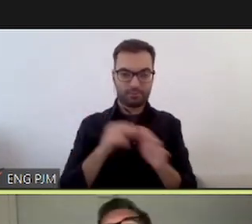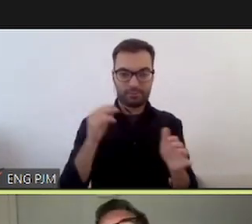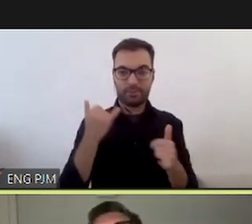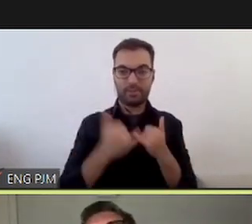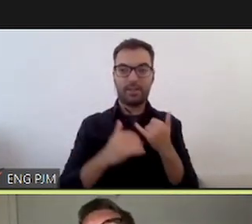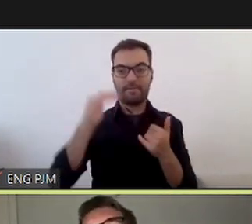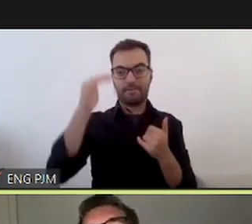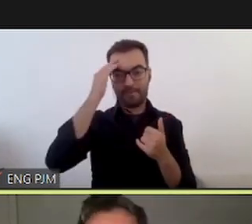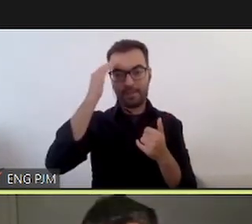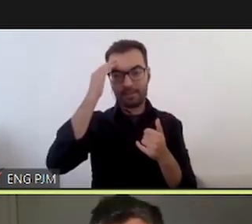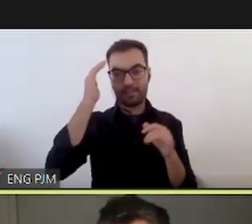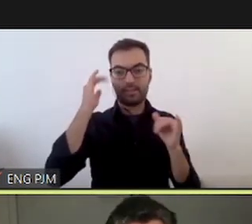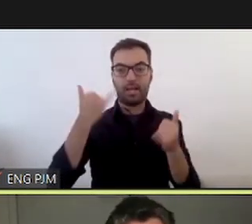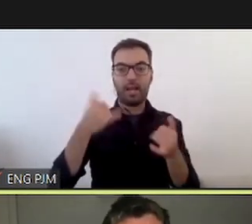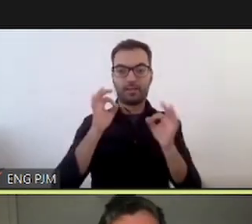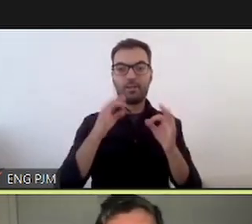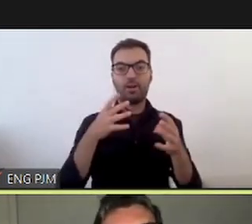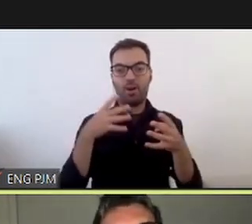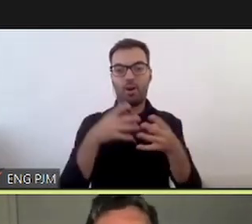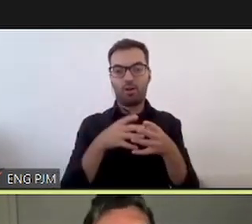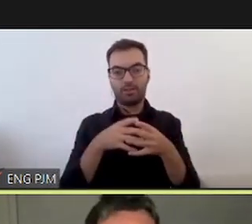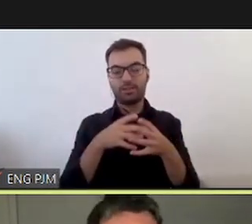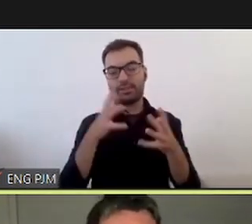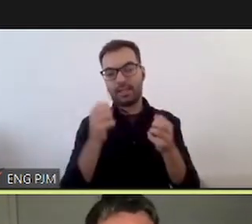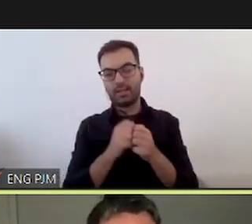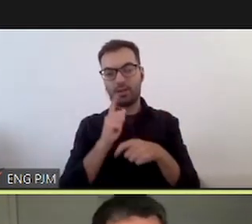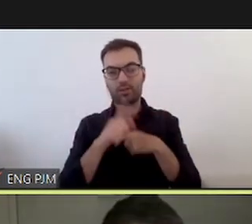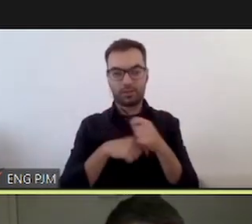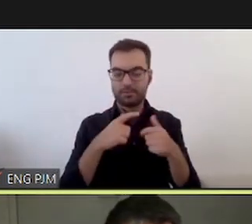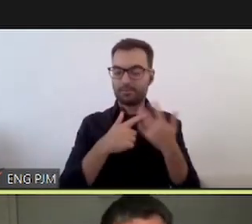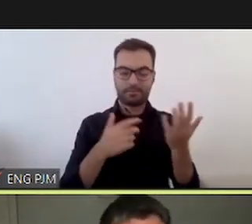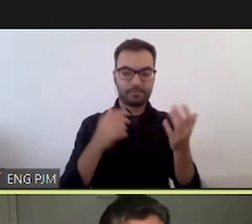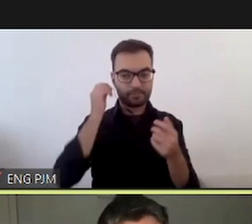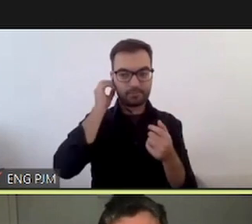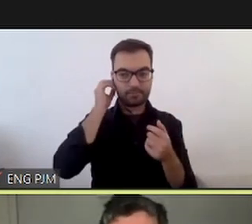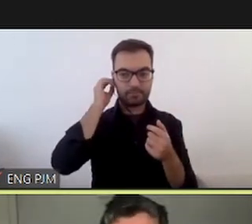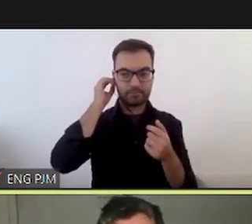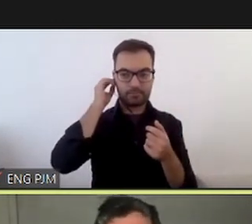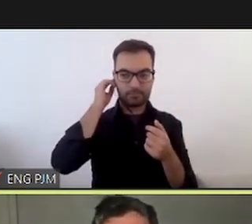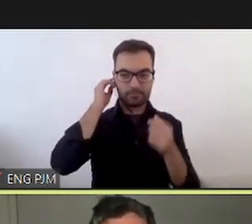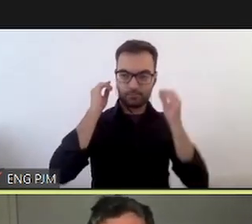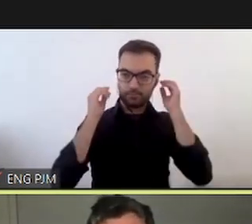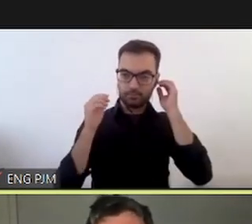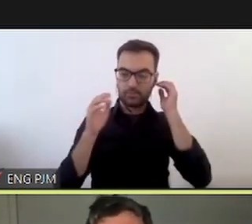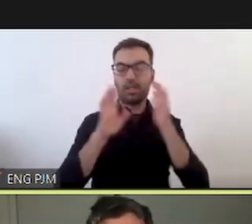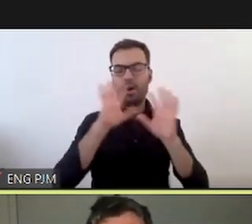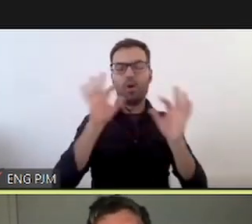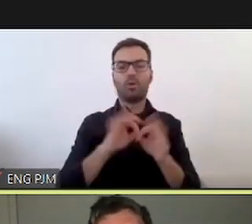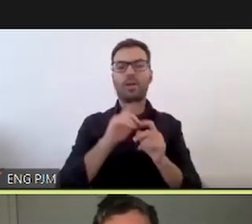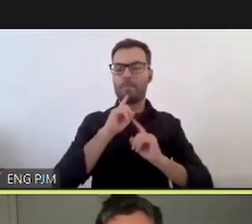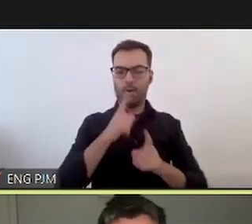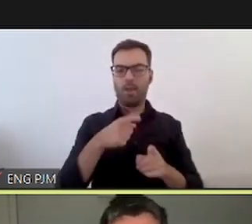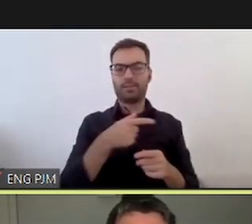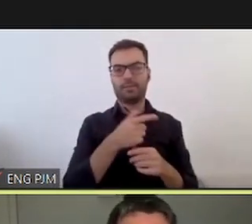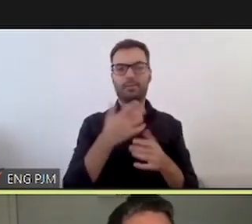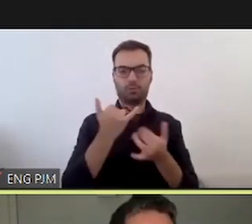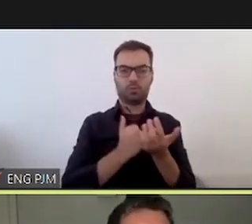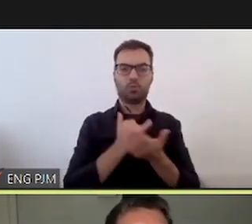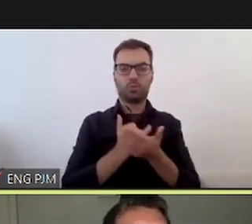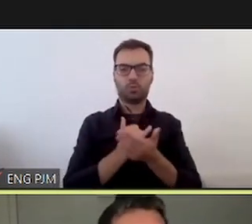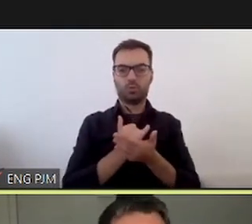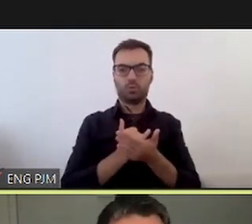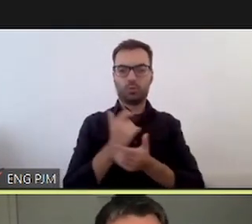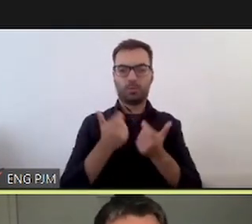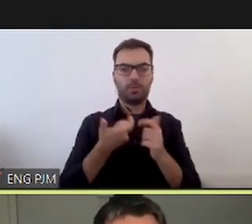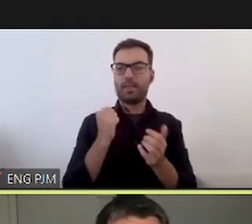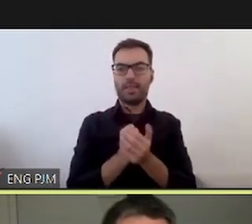to verify the solution, etc. So I totally recommend to go with the course, not